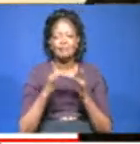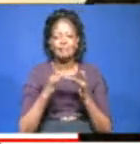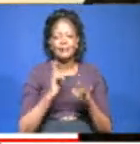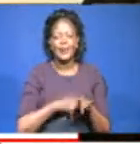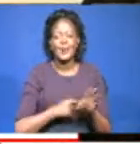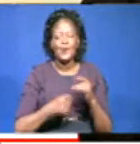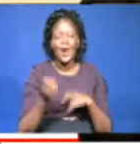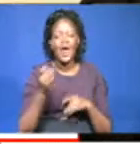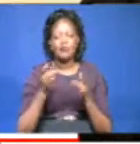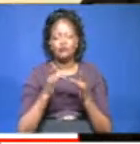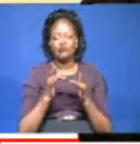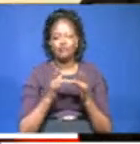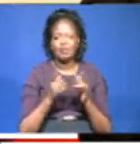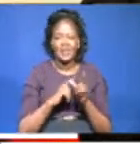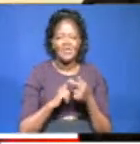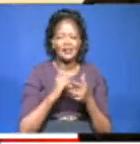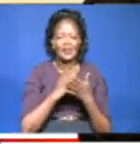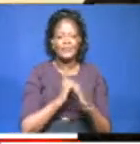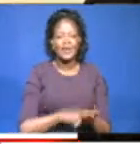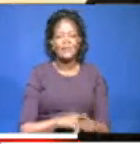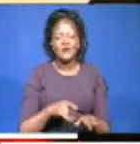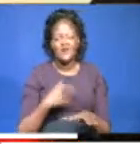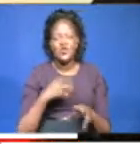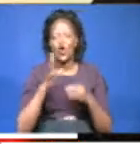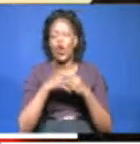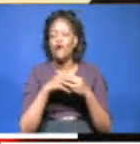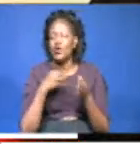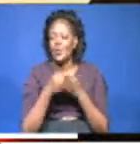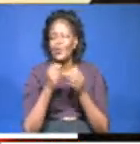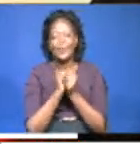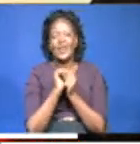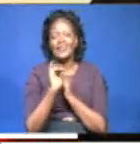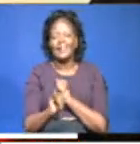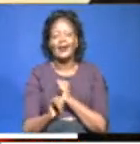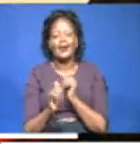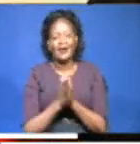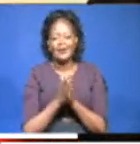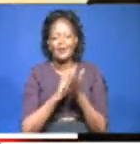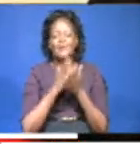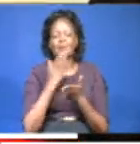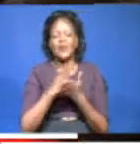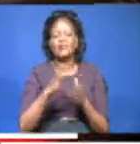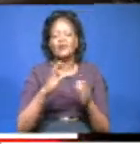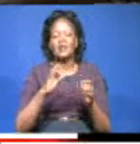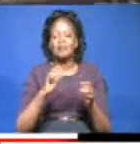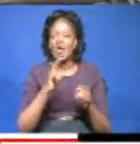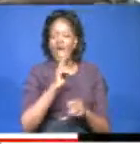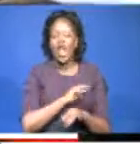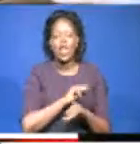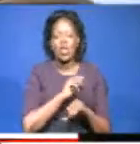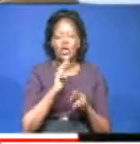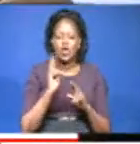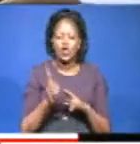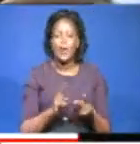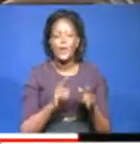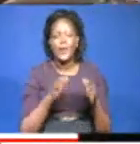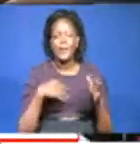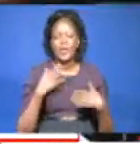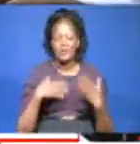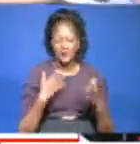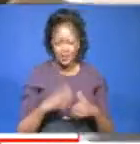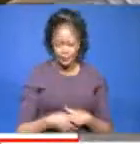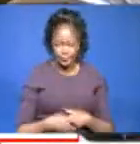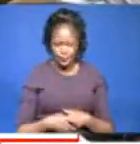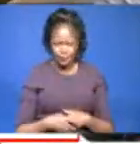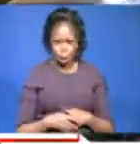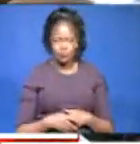one time, two times, they'll become more comfortable with it, and it becomes part of their natural habits. Hibak Said for Lunchtime